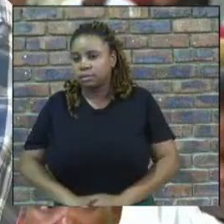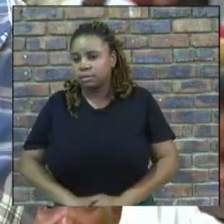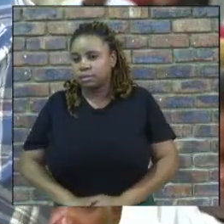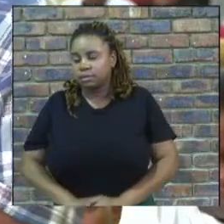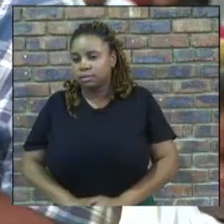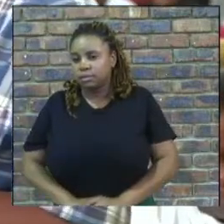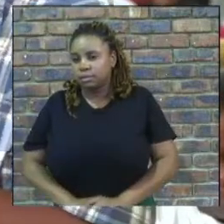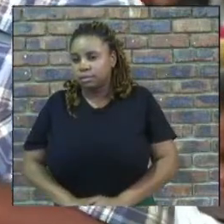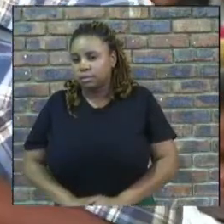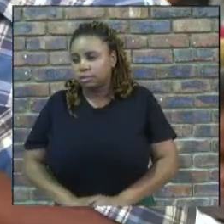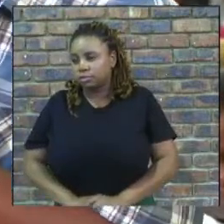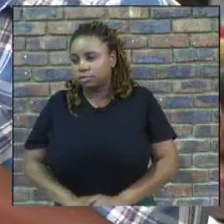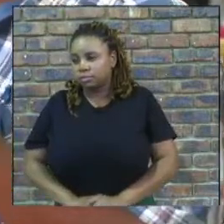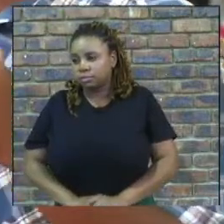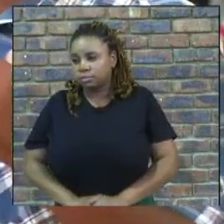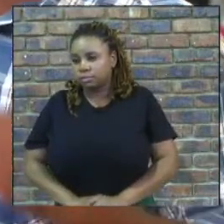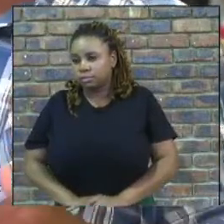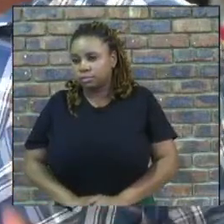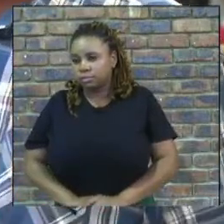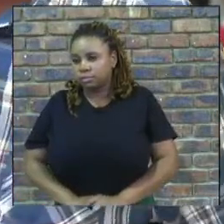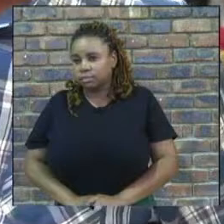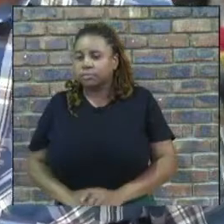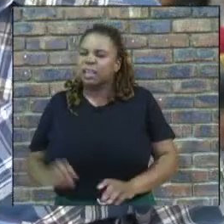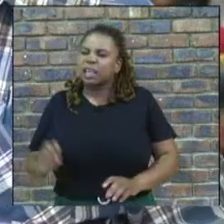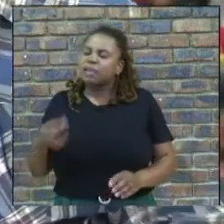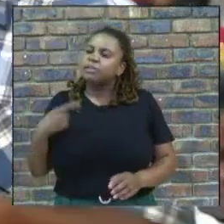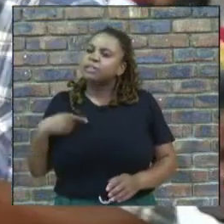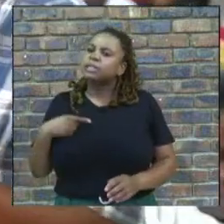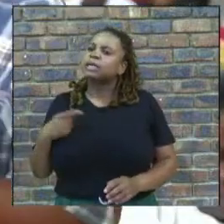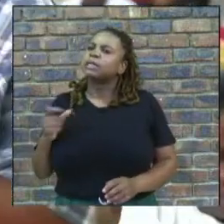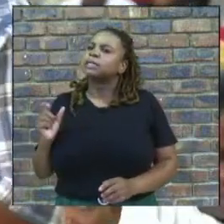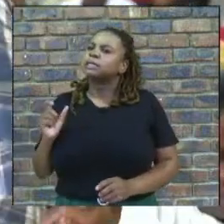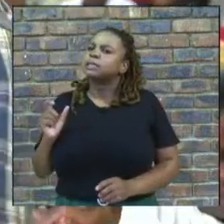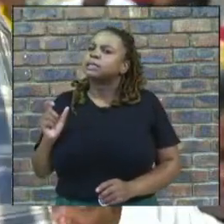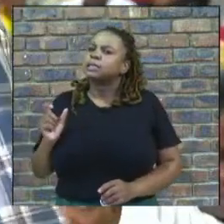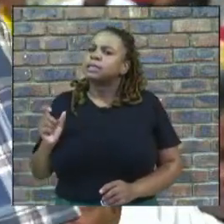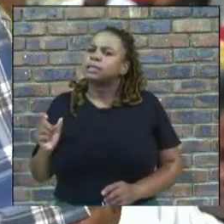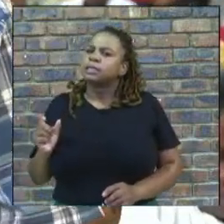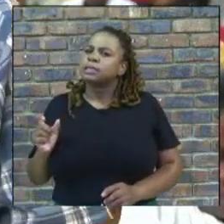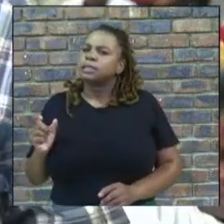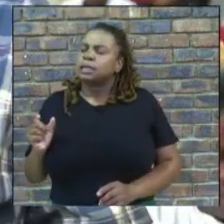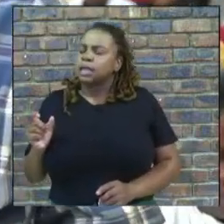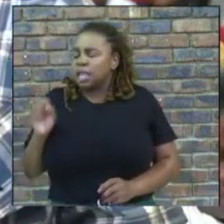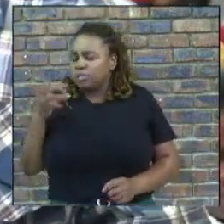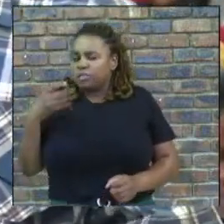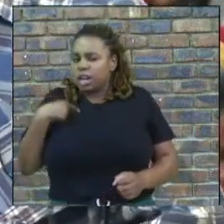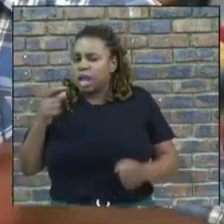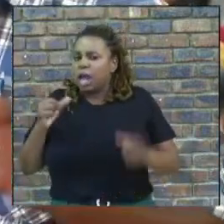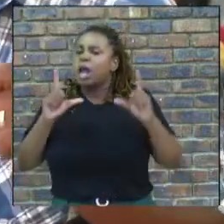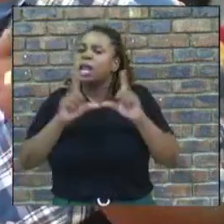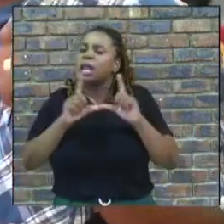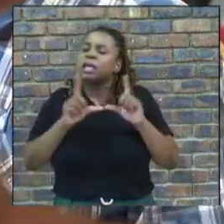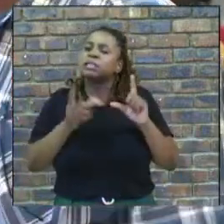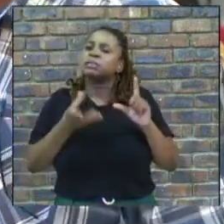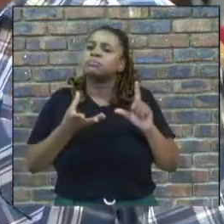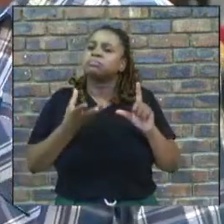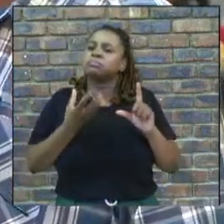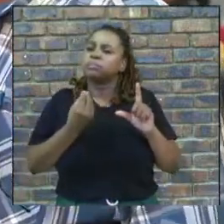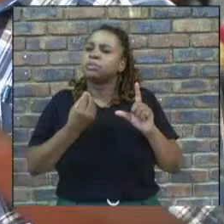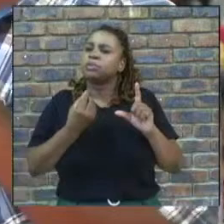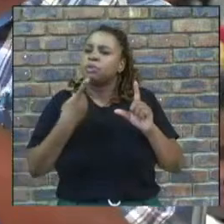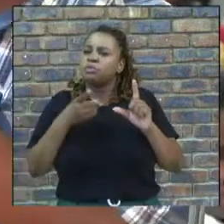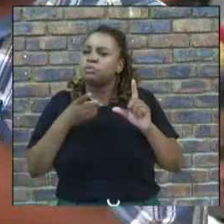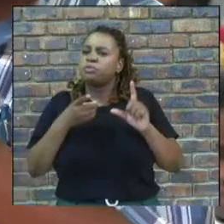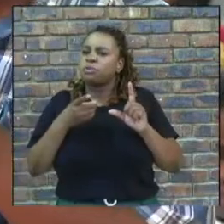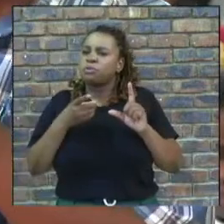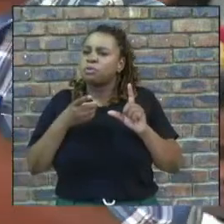Bjanong ge ba rena re le badudi ba mo re nyaka go kry-a license ya gore ro e epa, re tlo